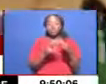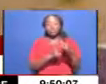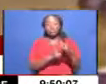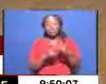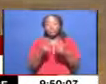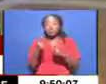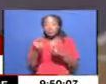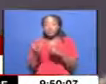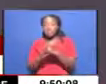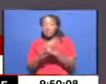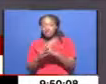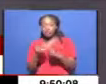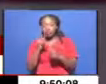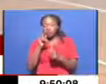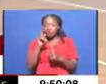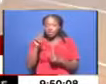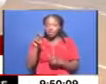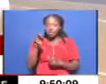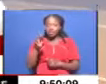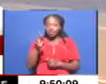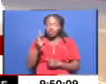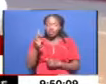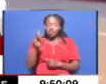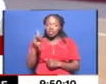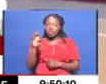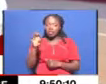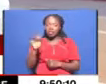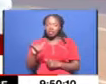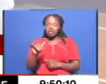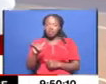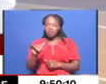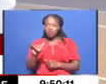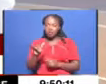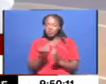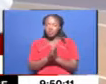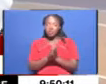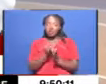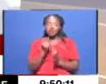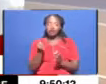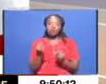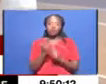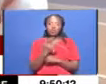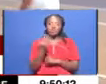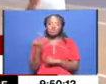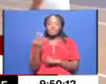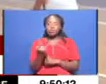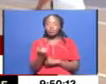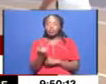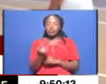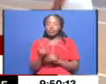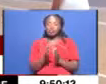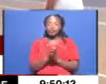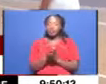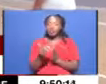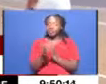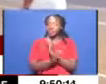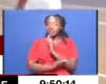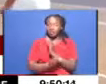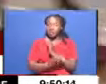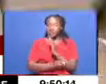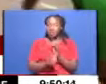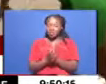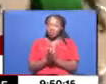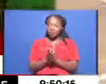Turkey, 101-20 to USA, and 114-31 to Lithuania. Nevertheless,